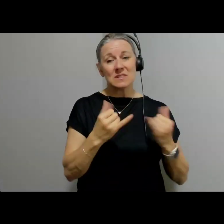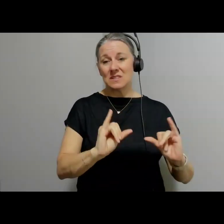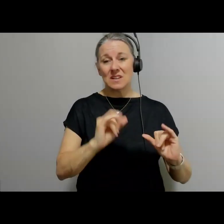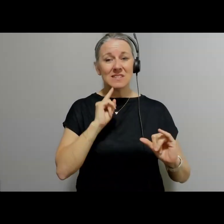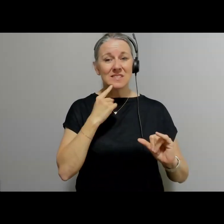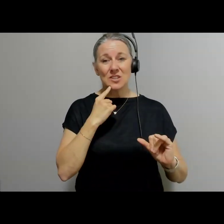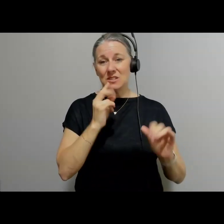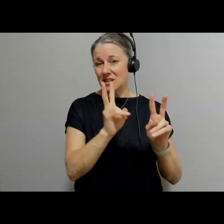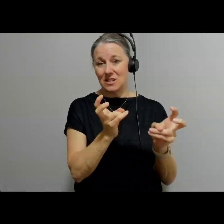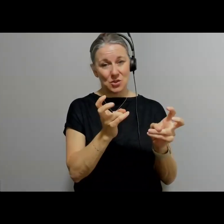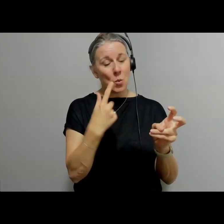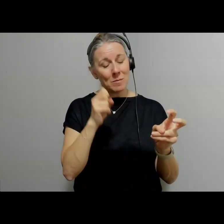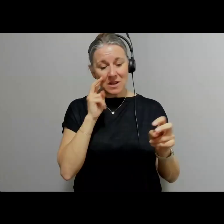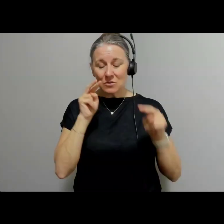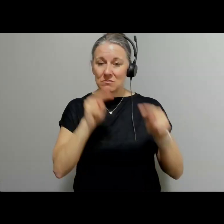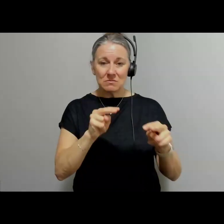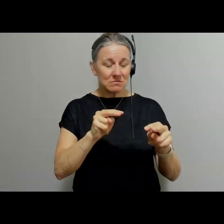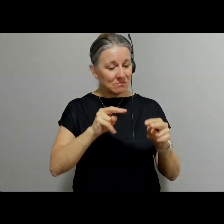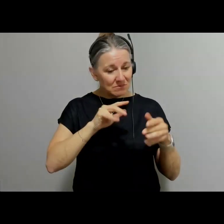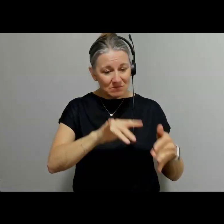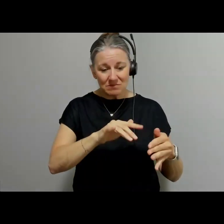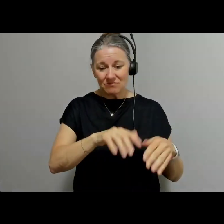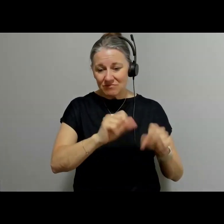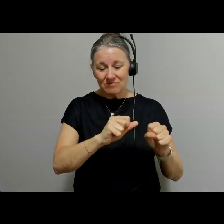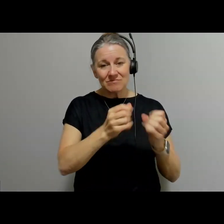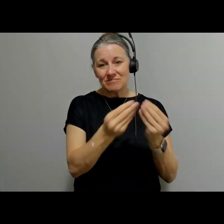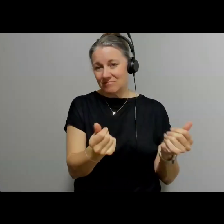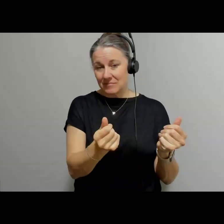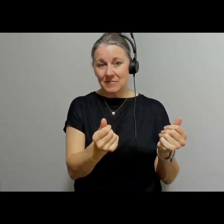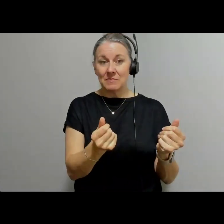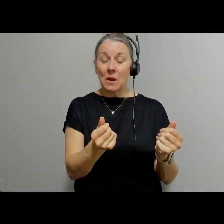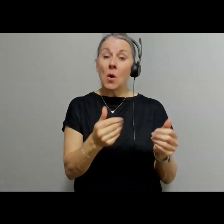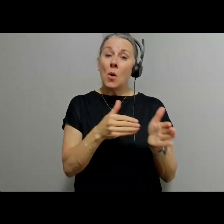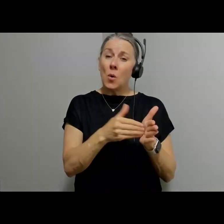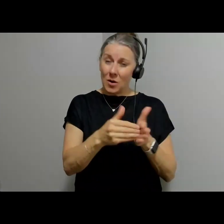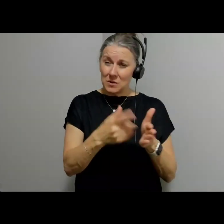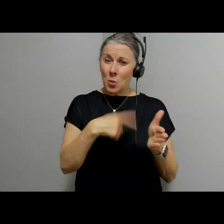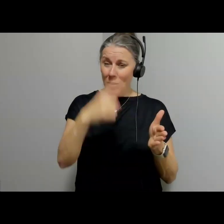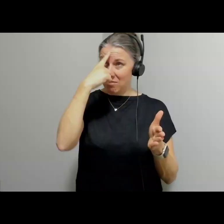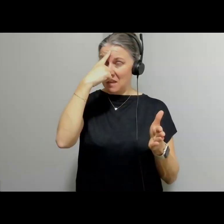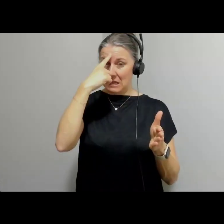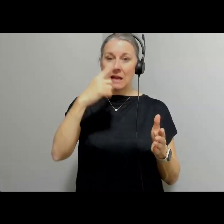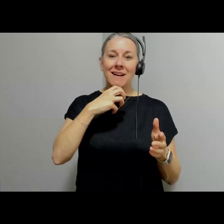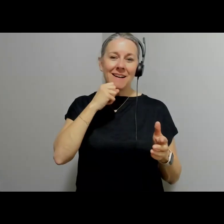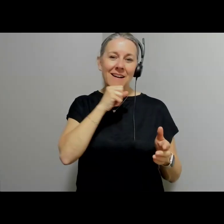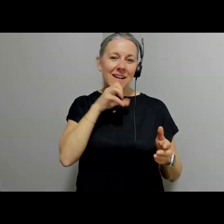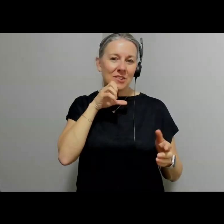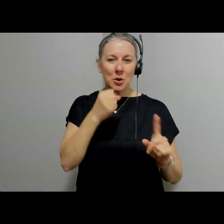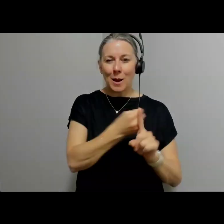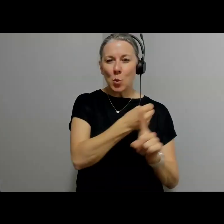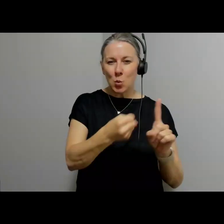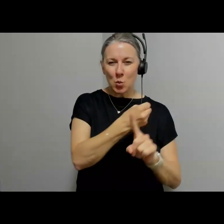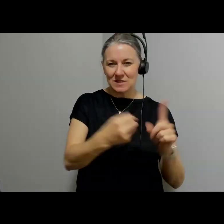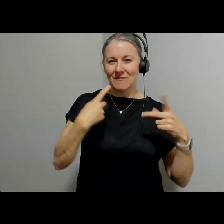that it can take many forms. Most often we think of physical, but it's also emotional and